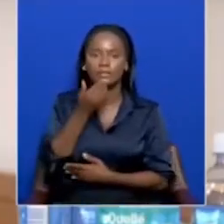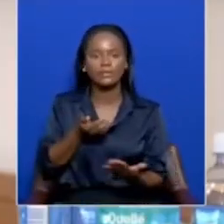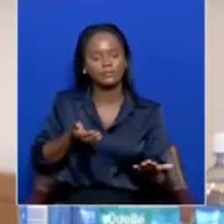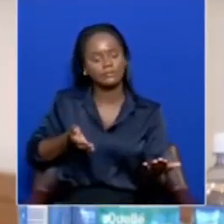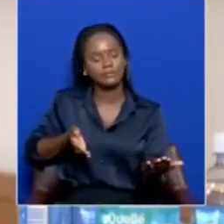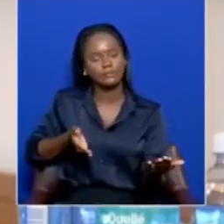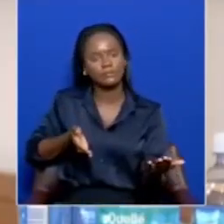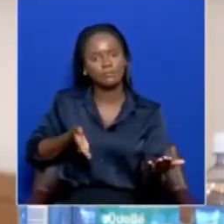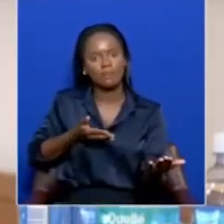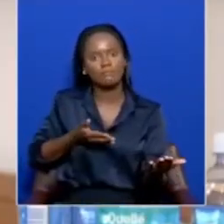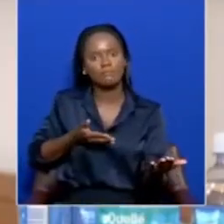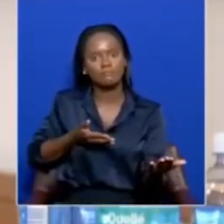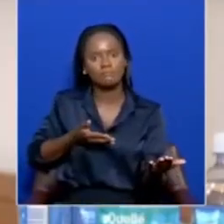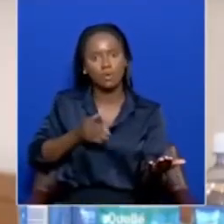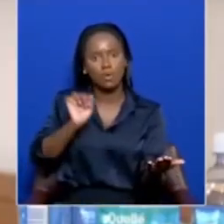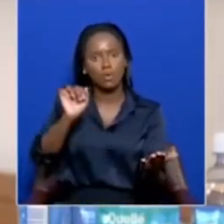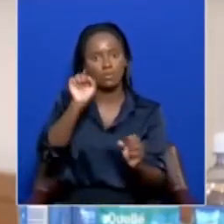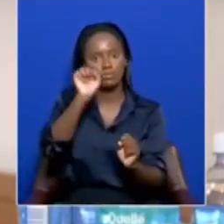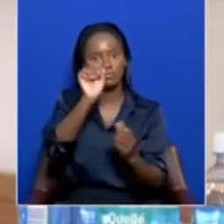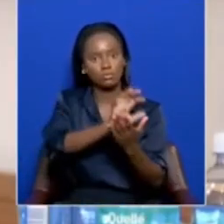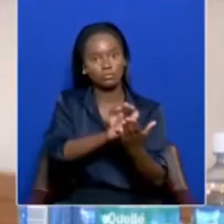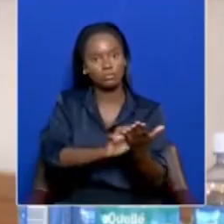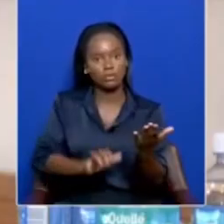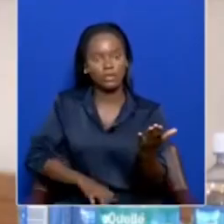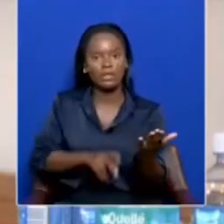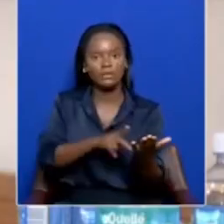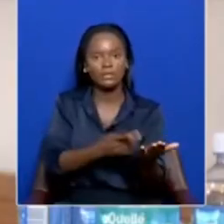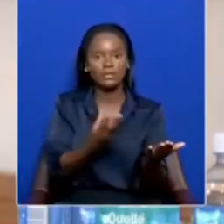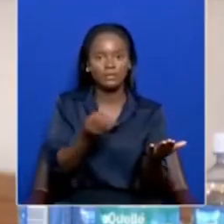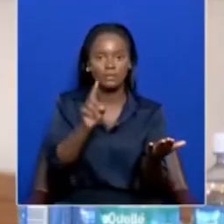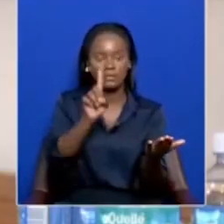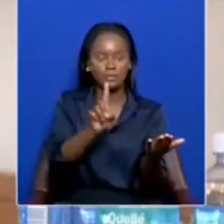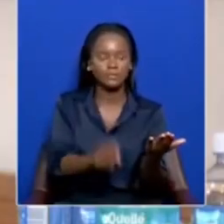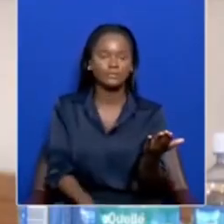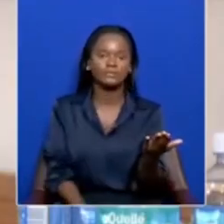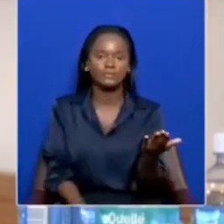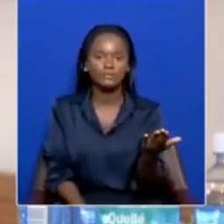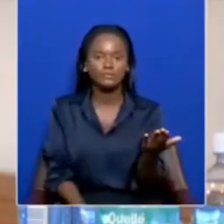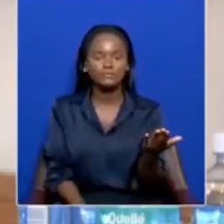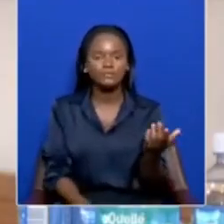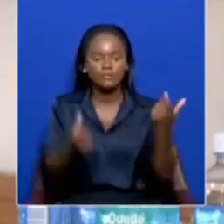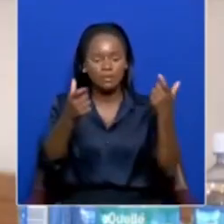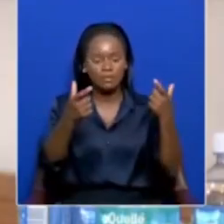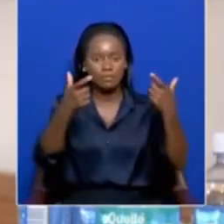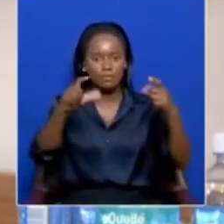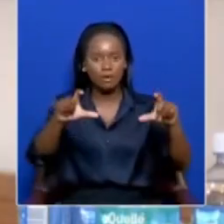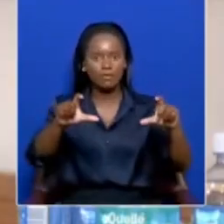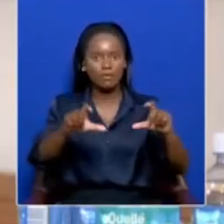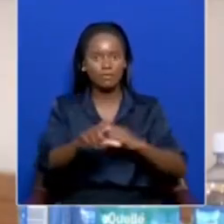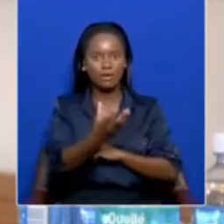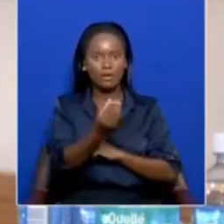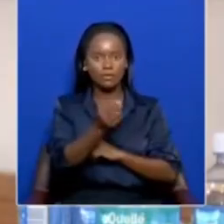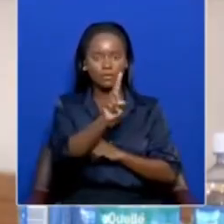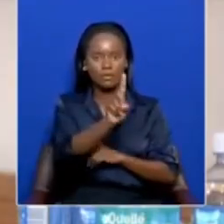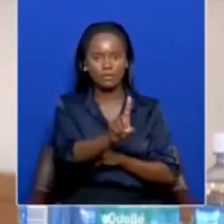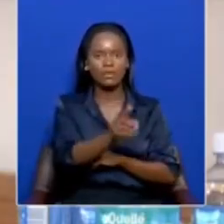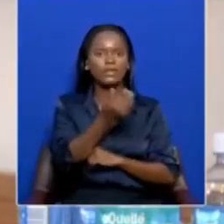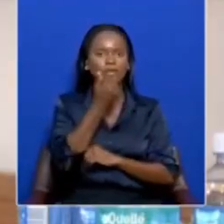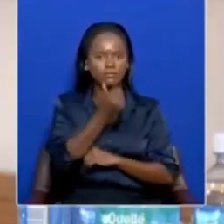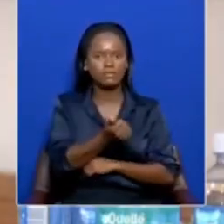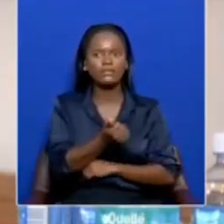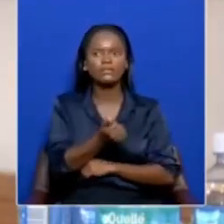At paragraph 1, perhaps, if you could read that into the